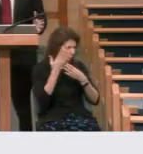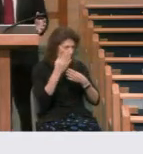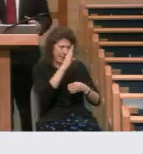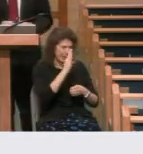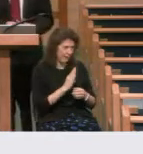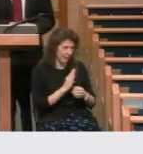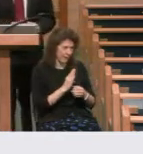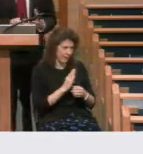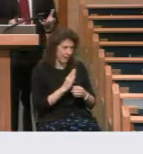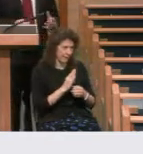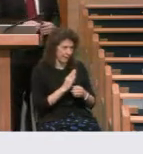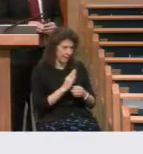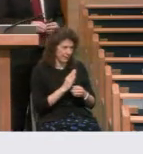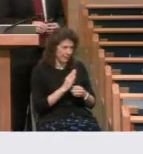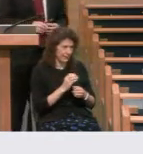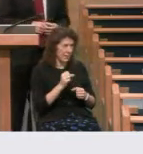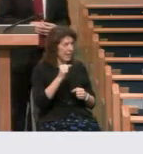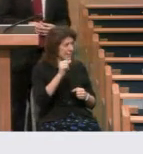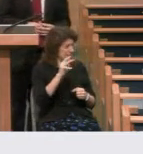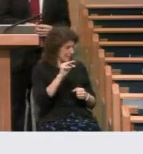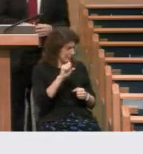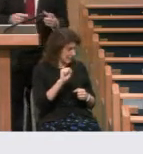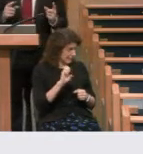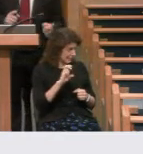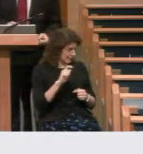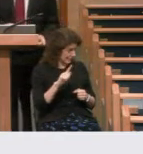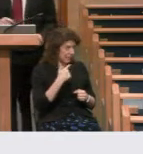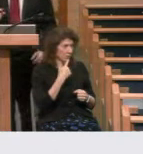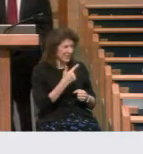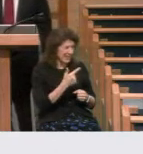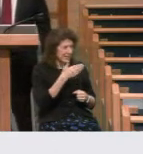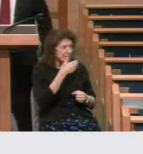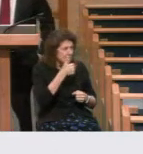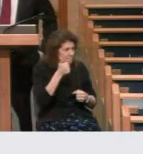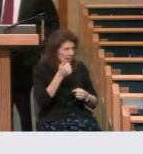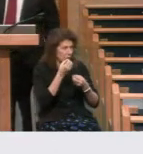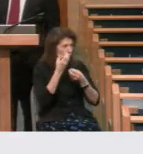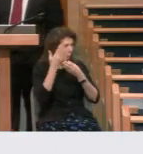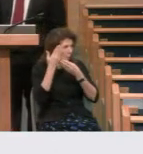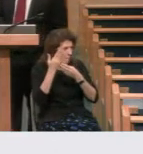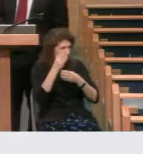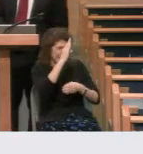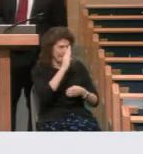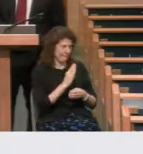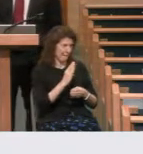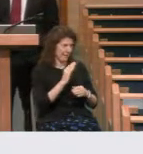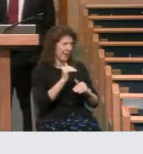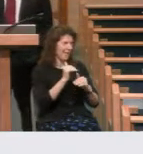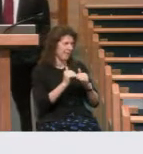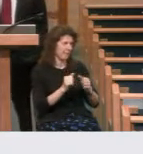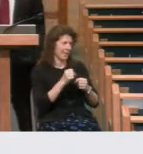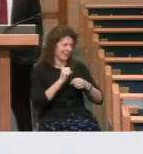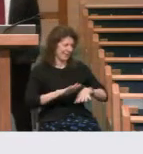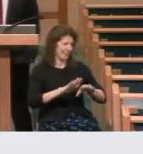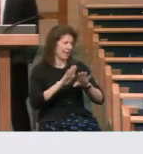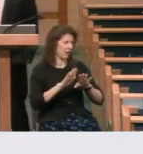here's what Samuel said: you've done wrong. You've done wrong. To obey is better than sacrifice.